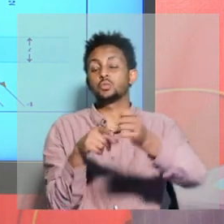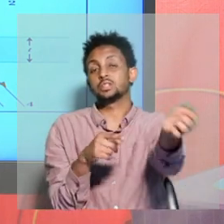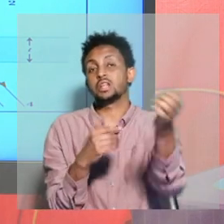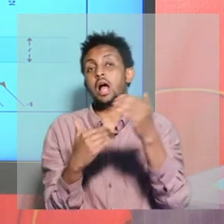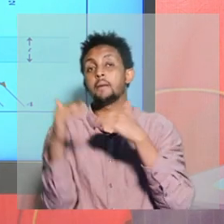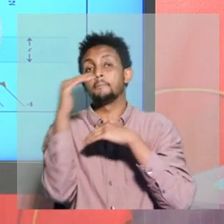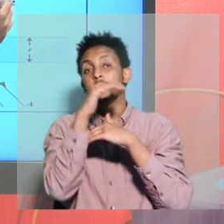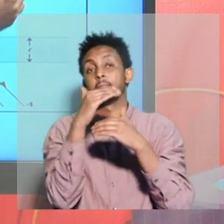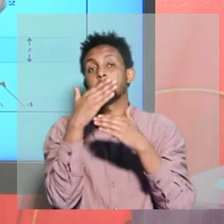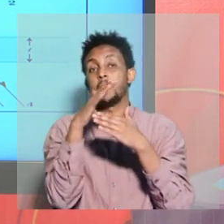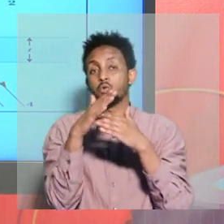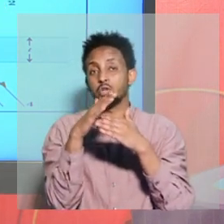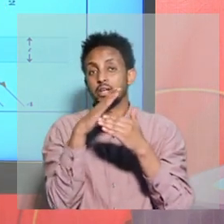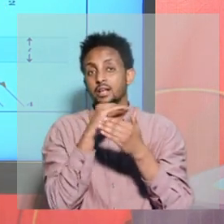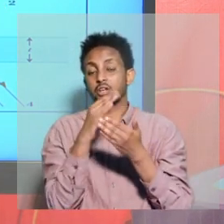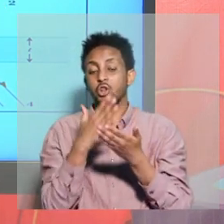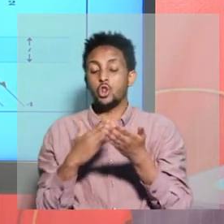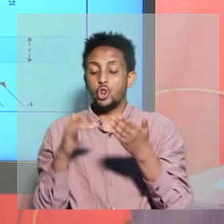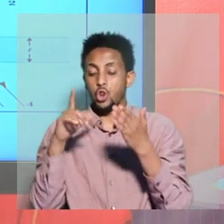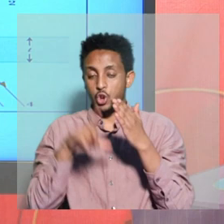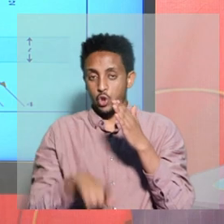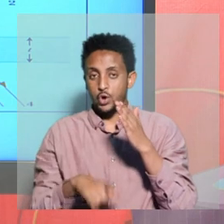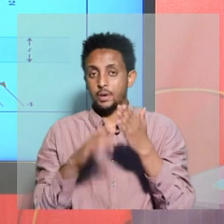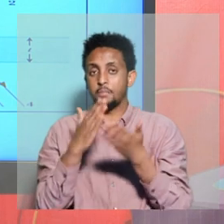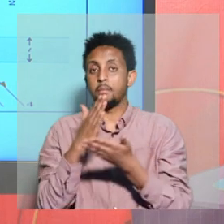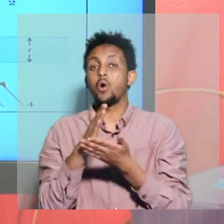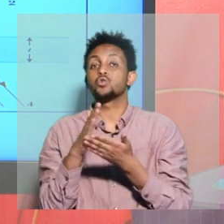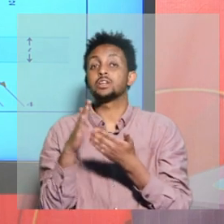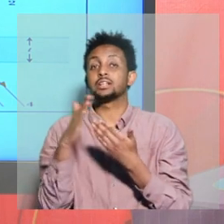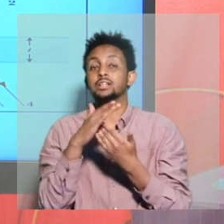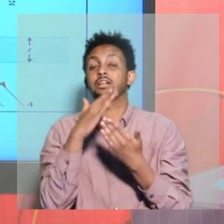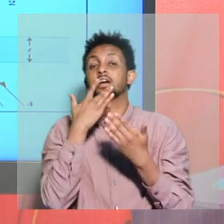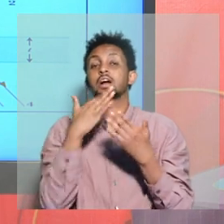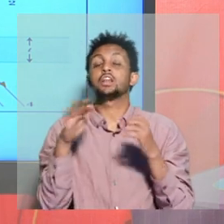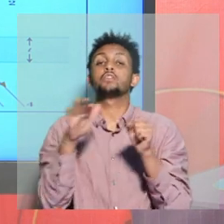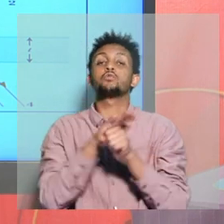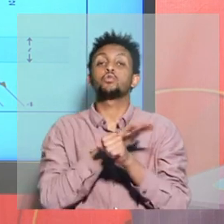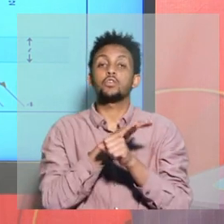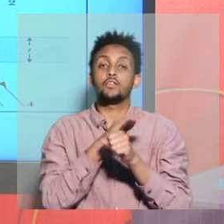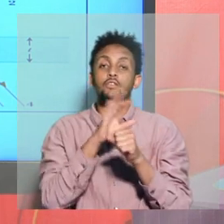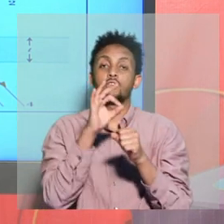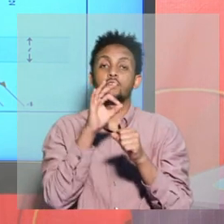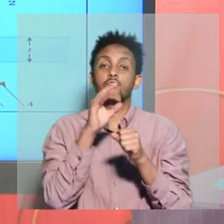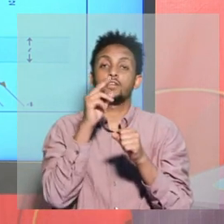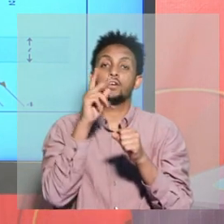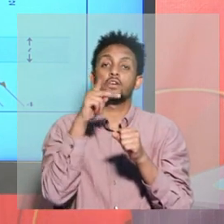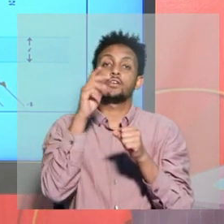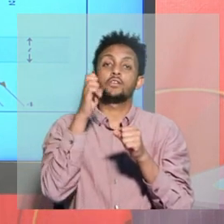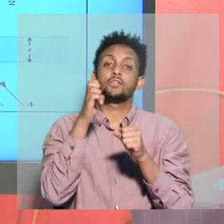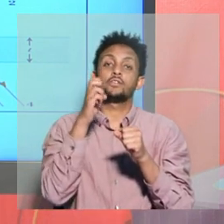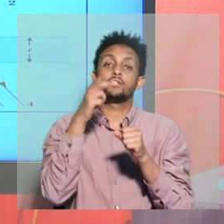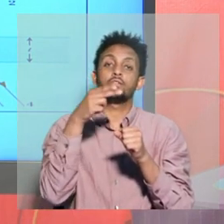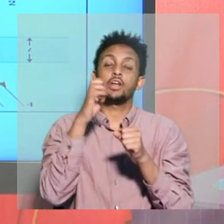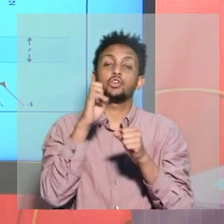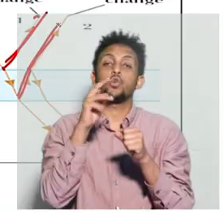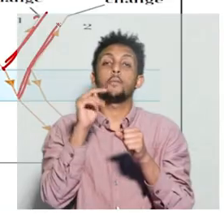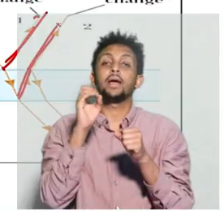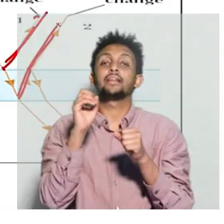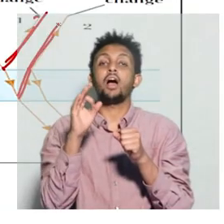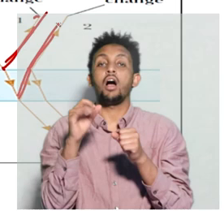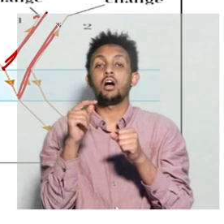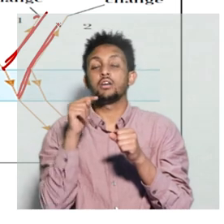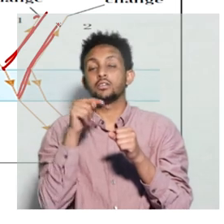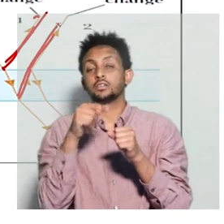the upper boundary and the lower boundary, will form the colorful phenomenon. This colorful phenomenon is known to